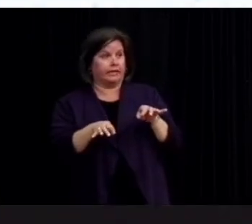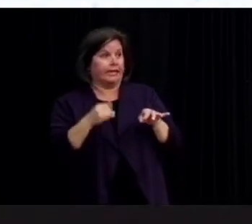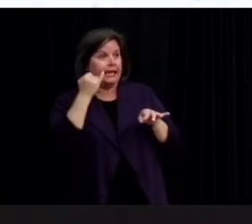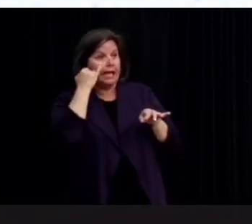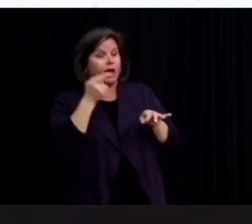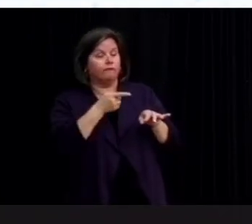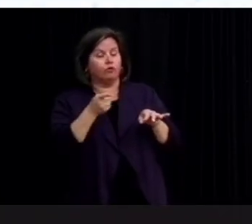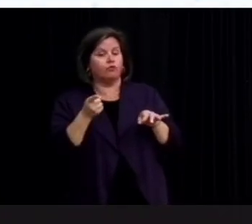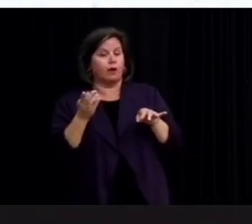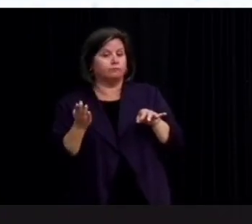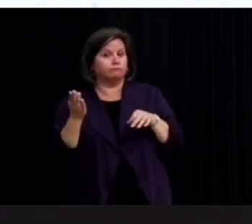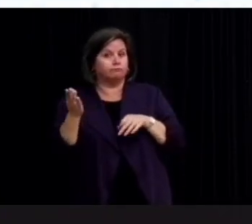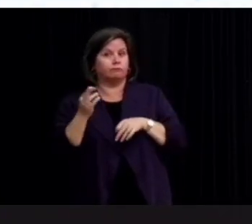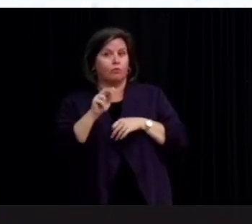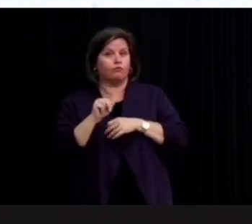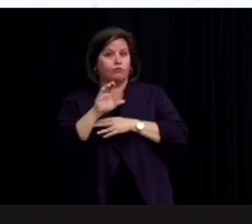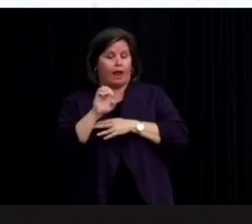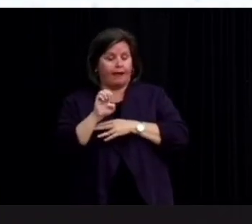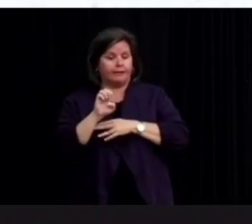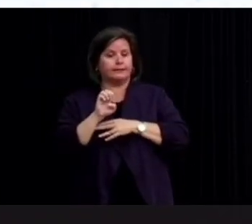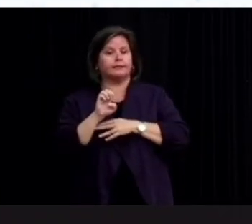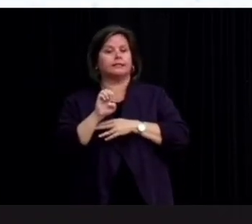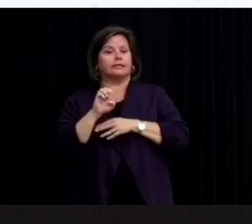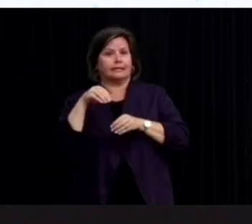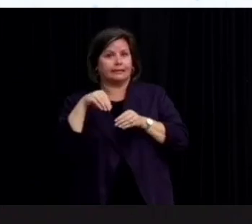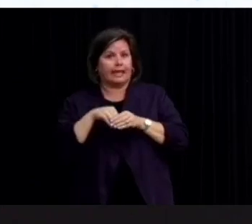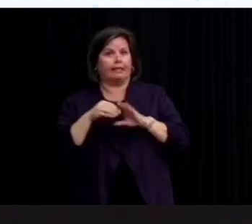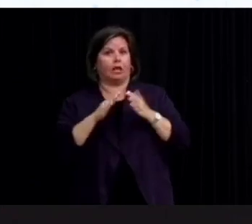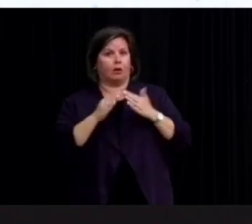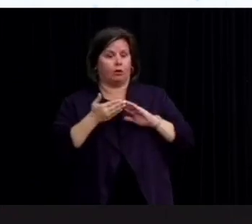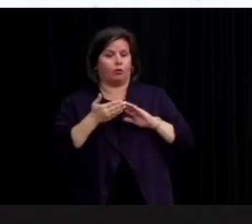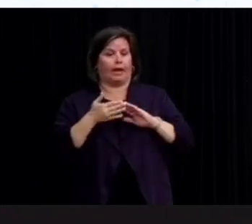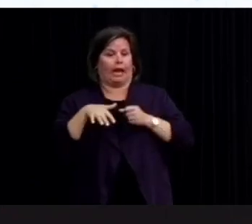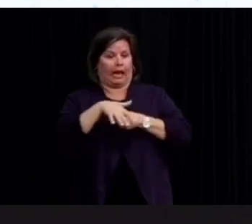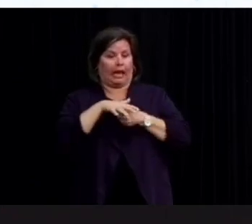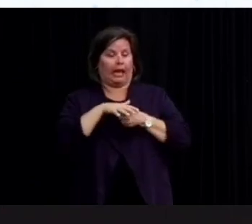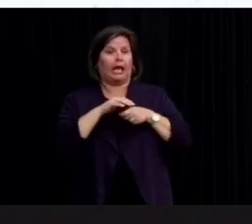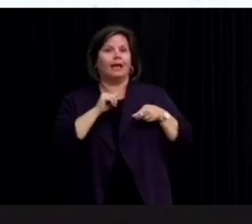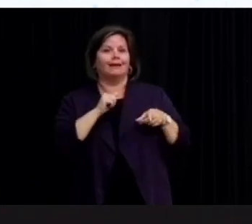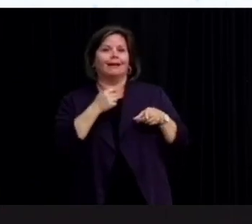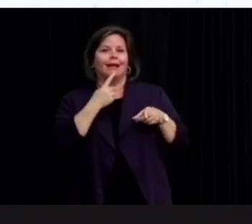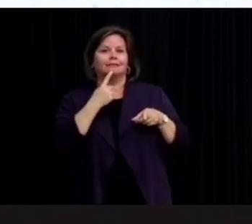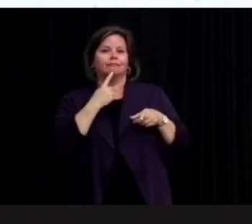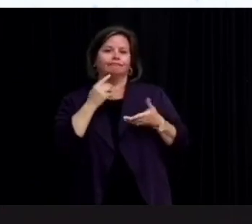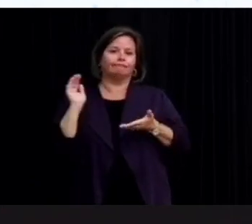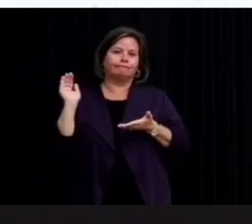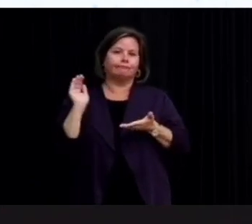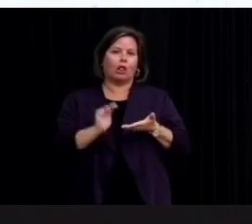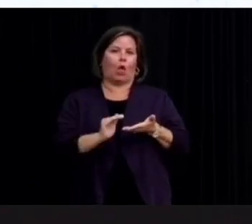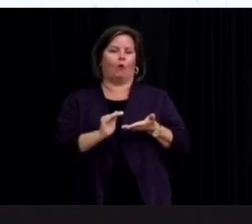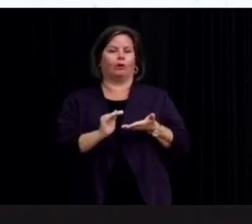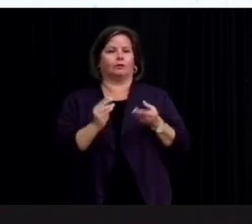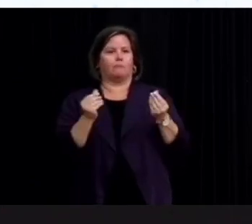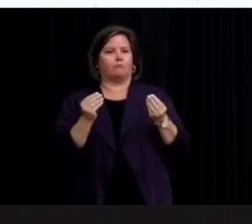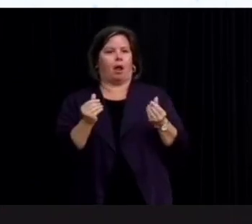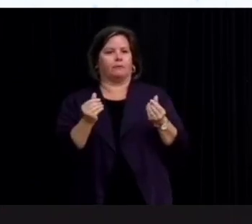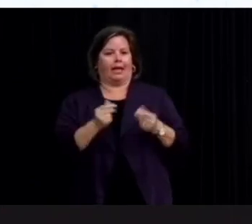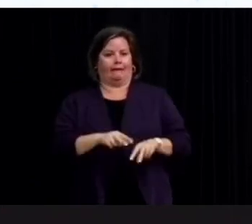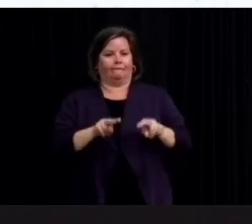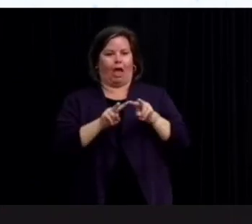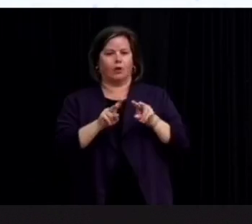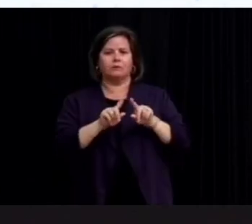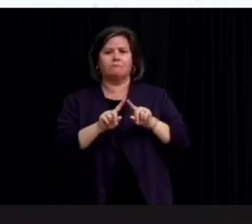like race into a community, this is what the manual says, that it lowers property values, again, with no